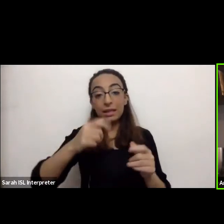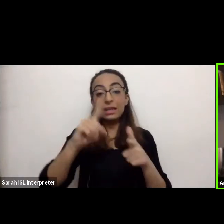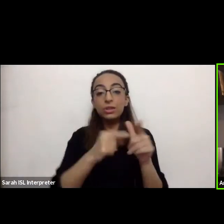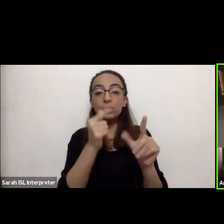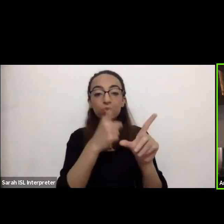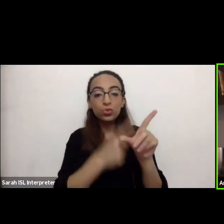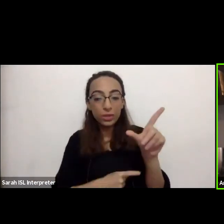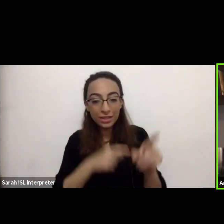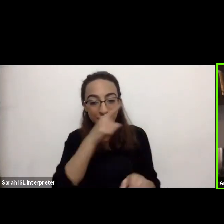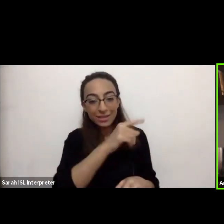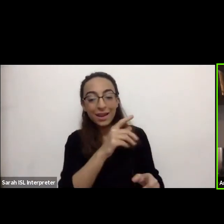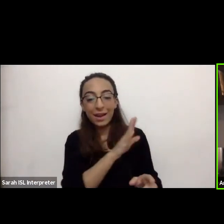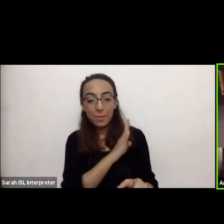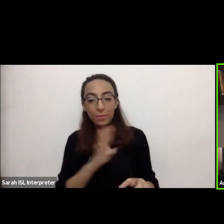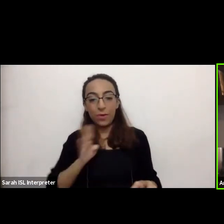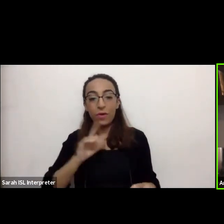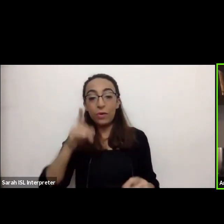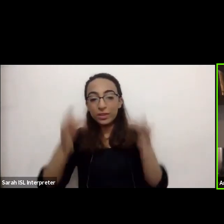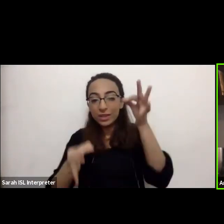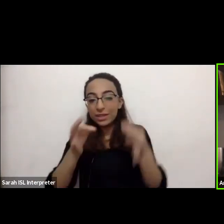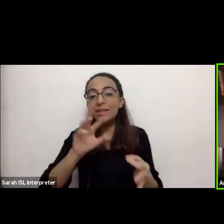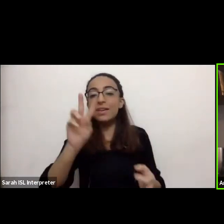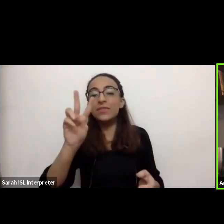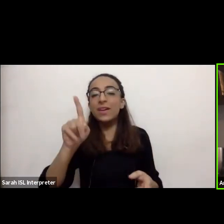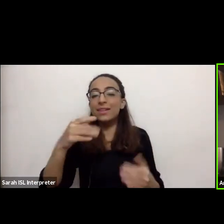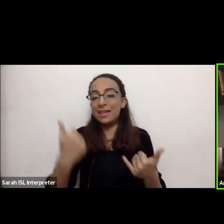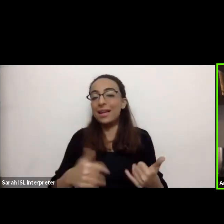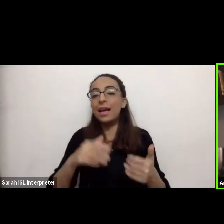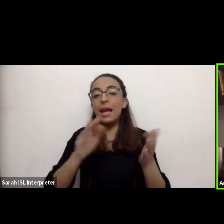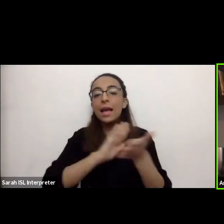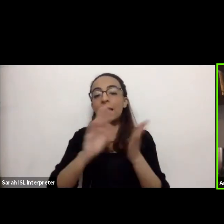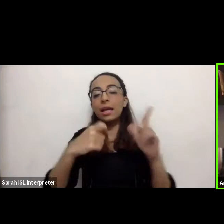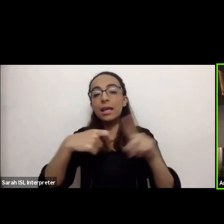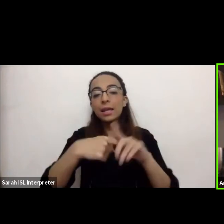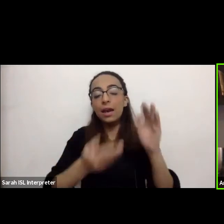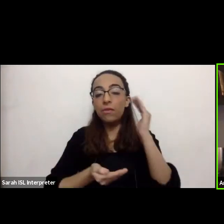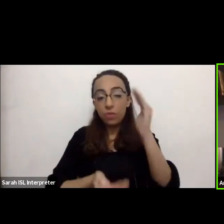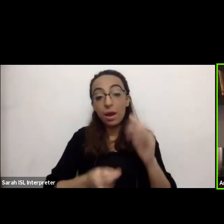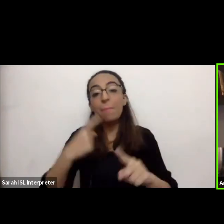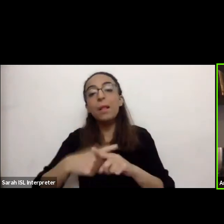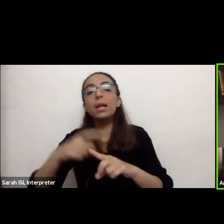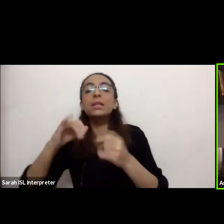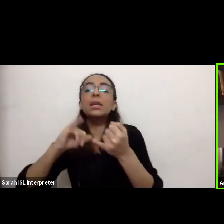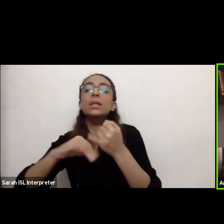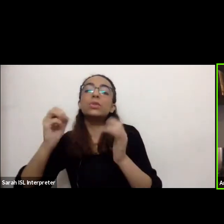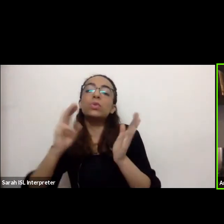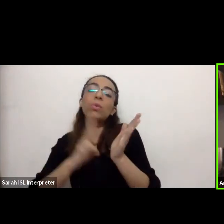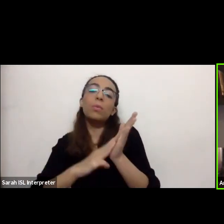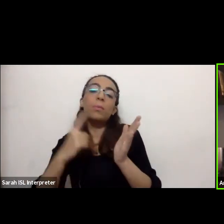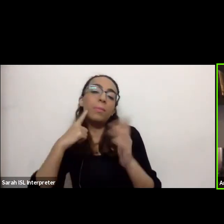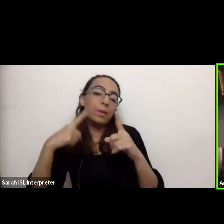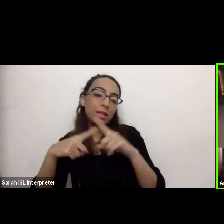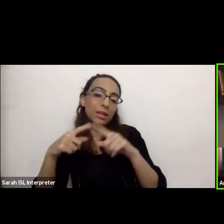Award, the 21st Helen Keller Award. And Mr. Somital, Chairman, NCPEDP.